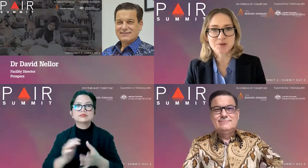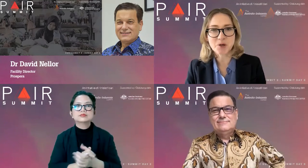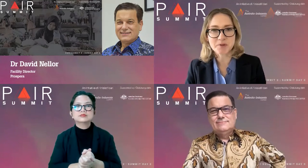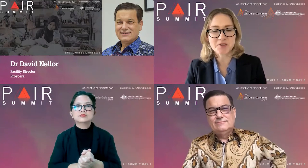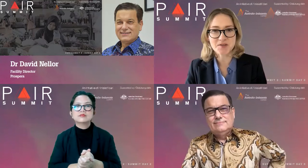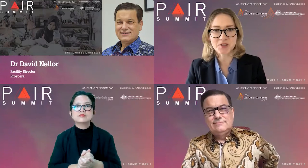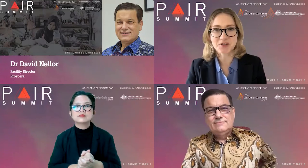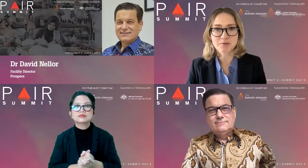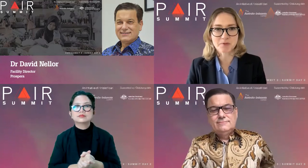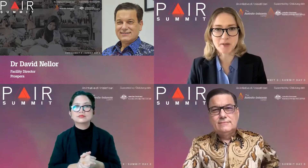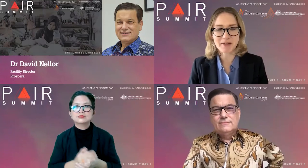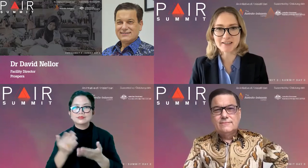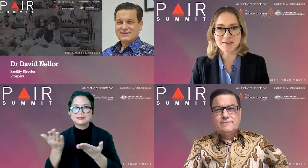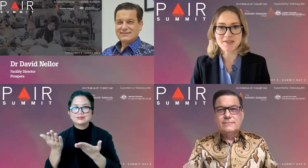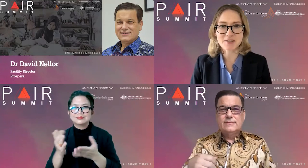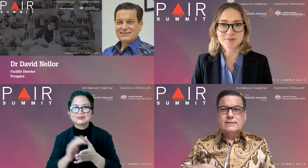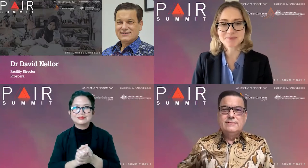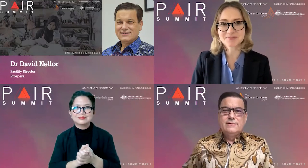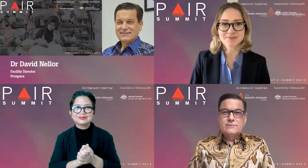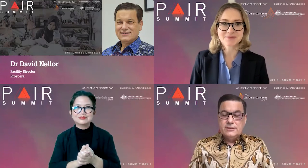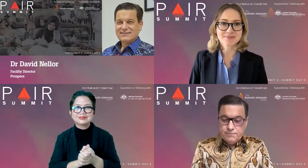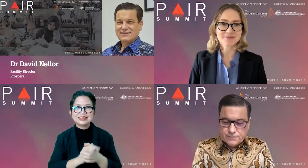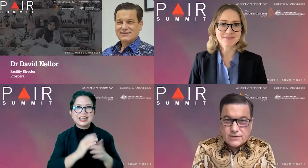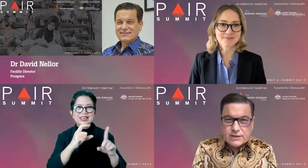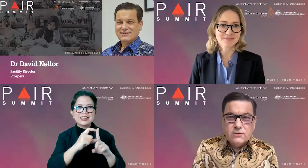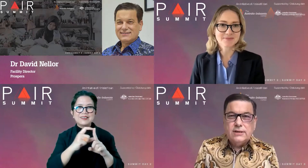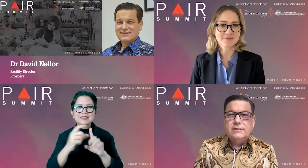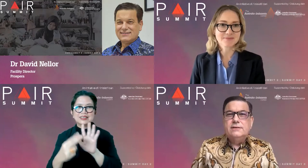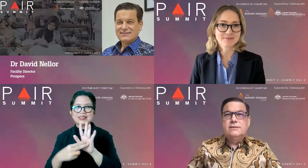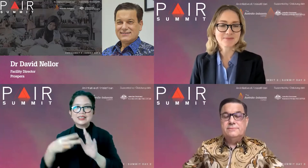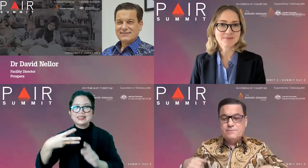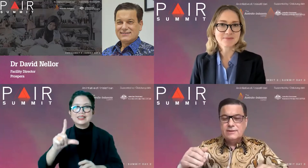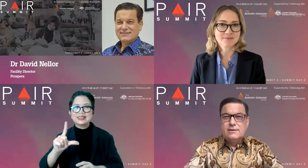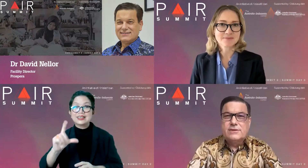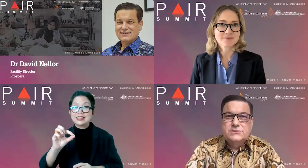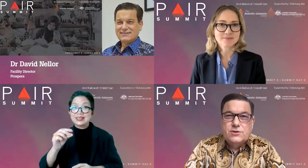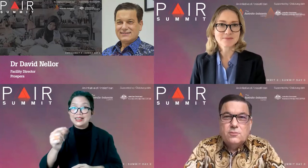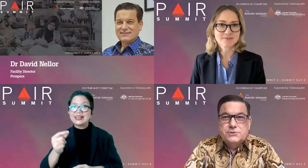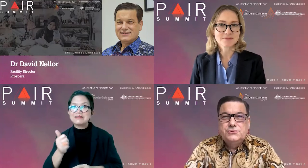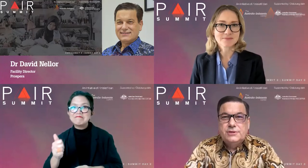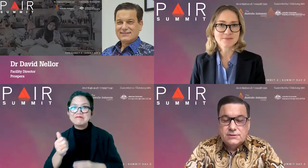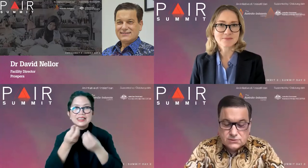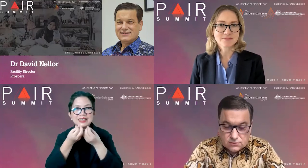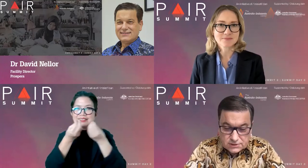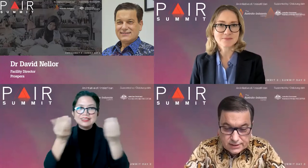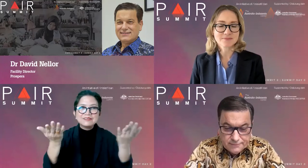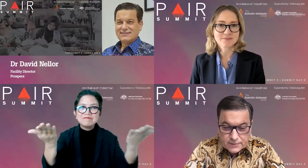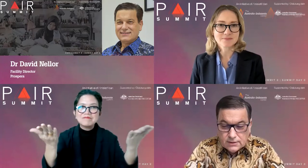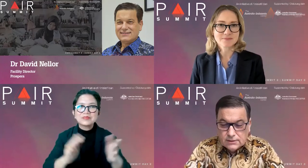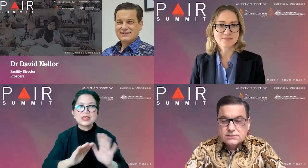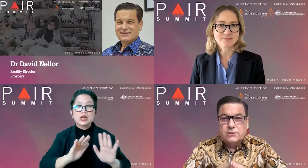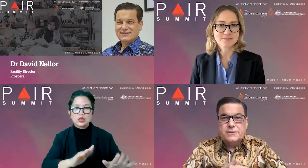based on what we've just heard from our panelists. Thank you, Helen, and thanks for the opportunity to talk